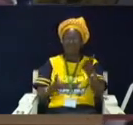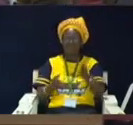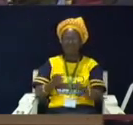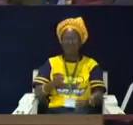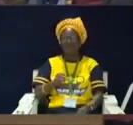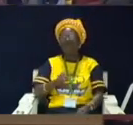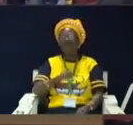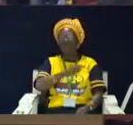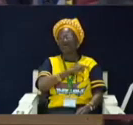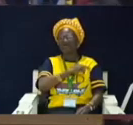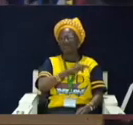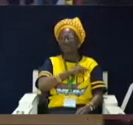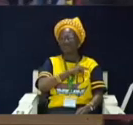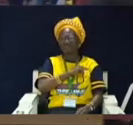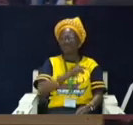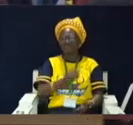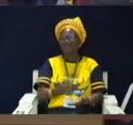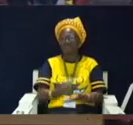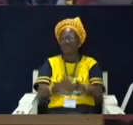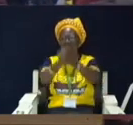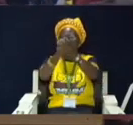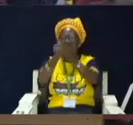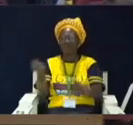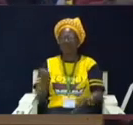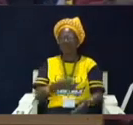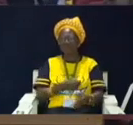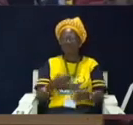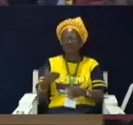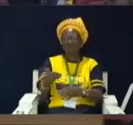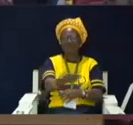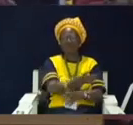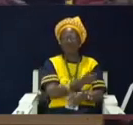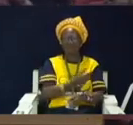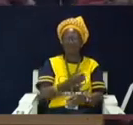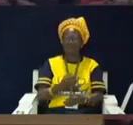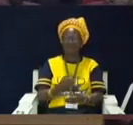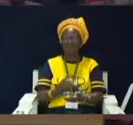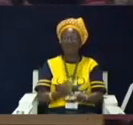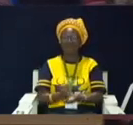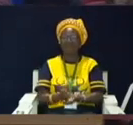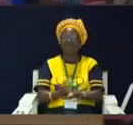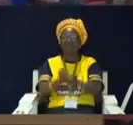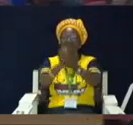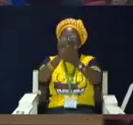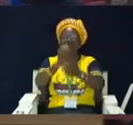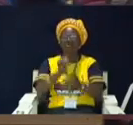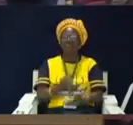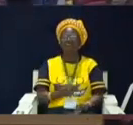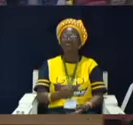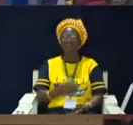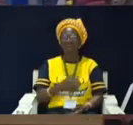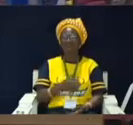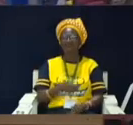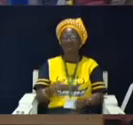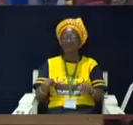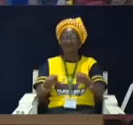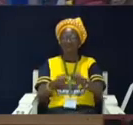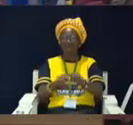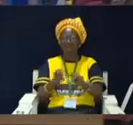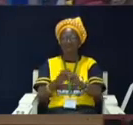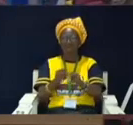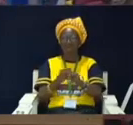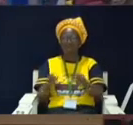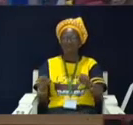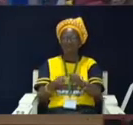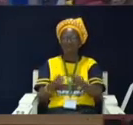cups and bring them forward. And as soon as we get the oil ready,